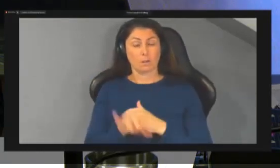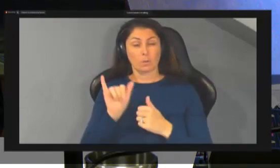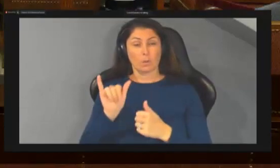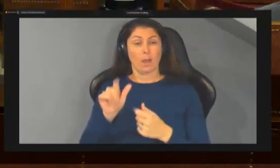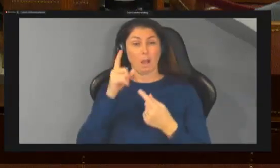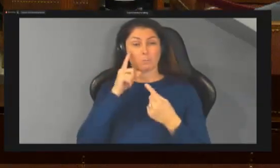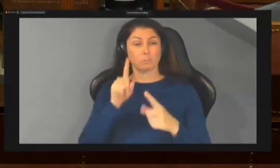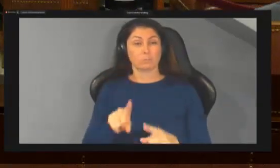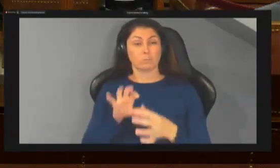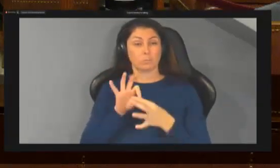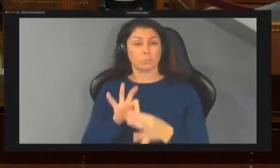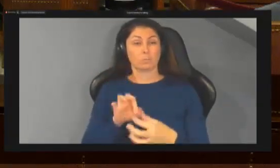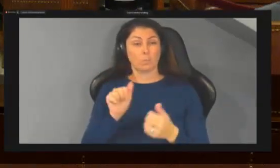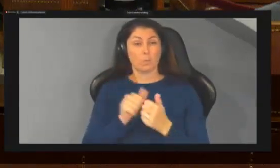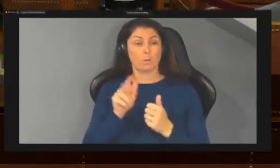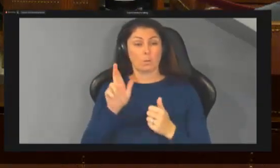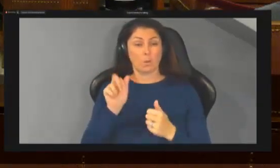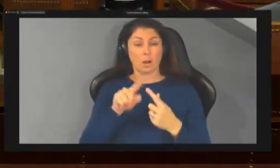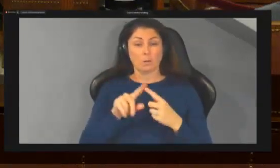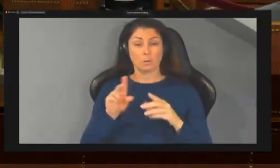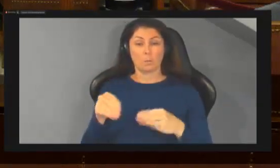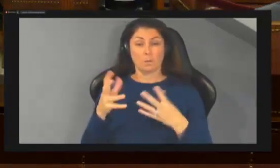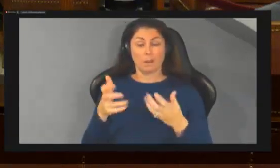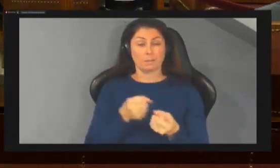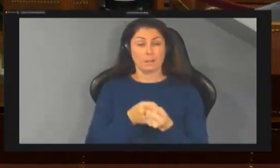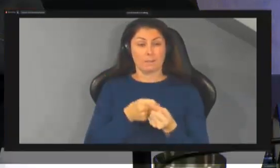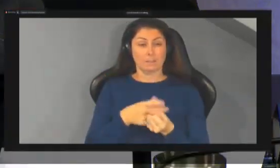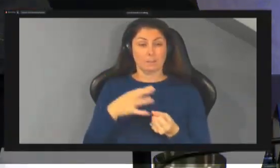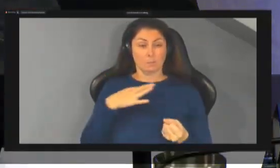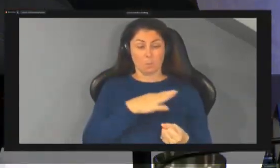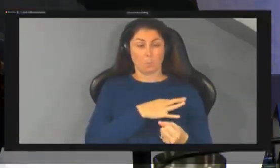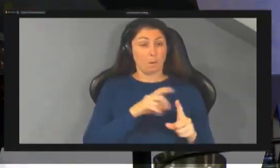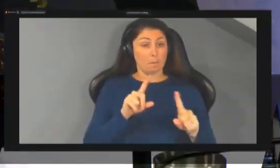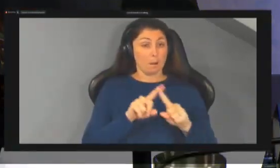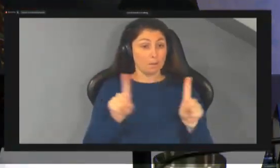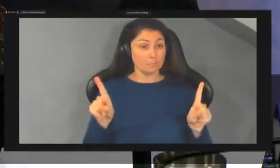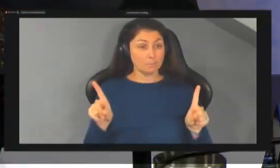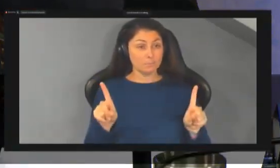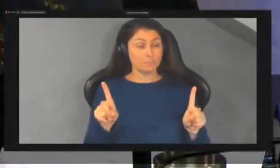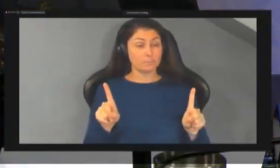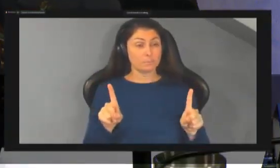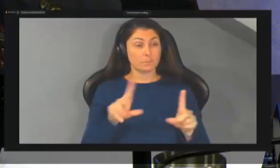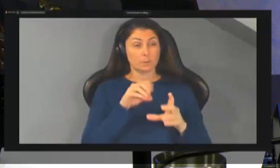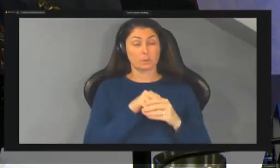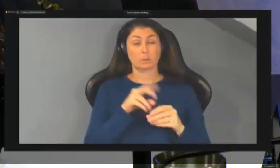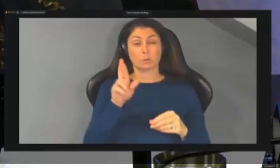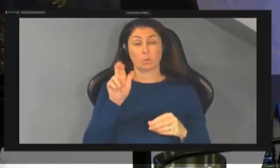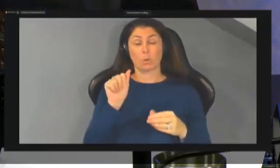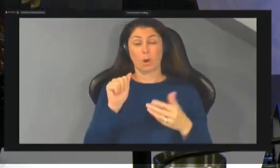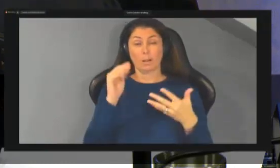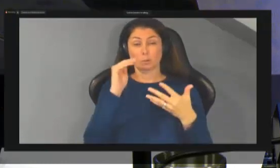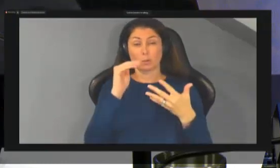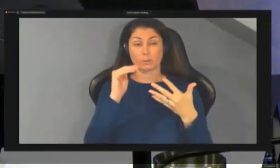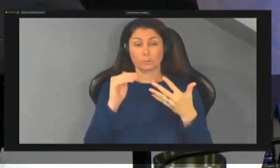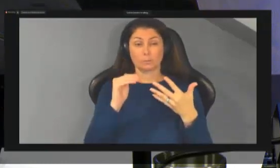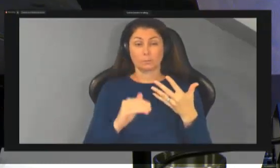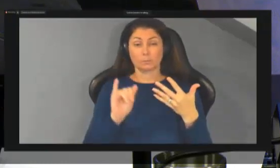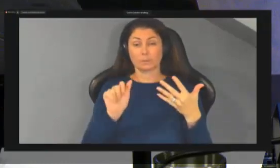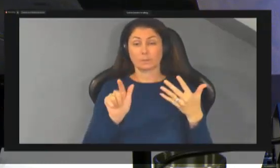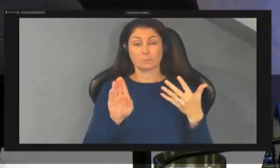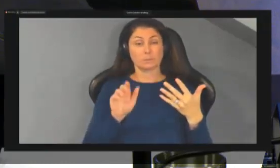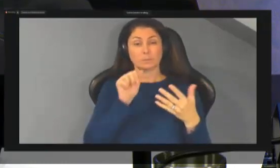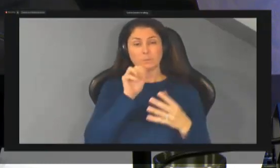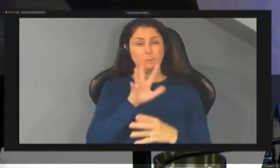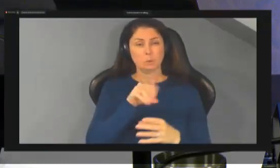the URA to provide staffing support. But within the URA structure, the land bank was not a part of that